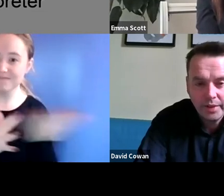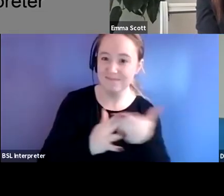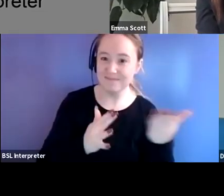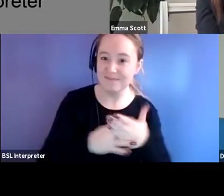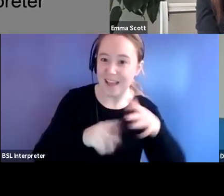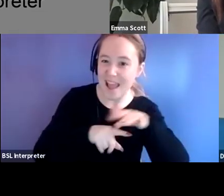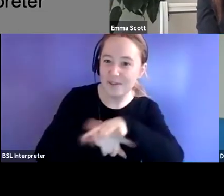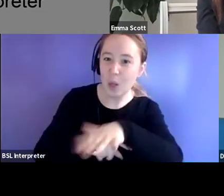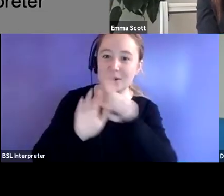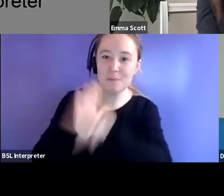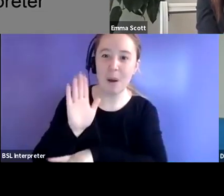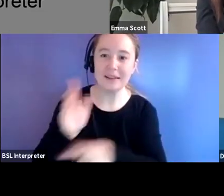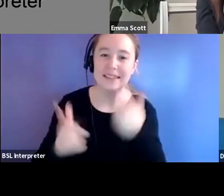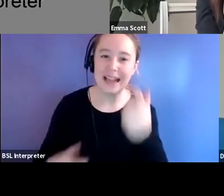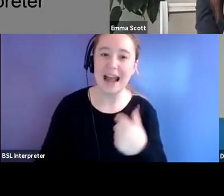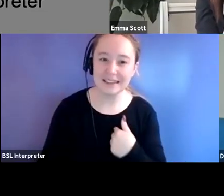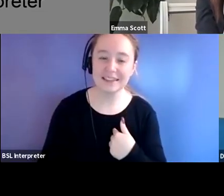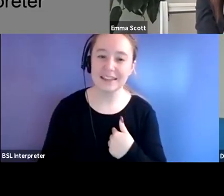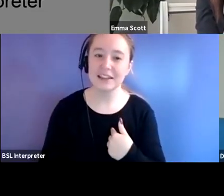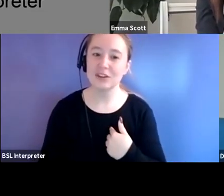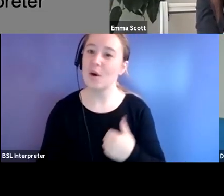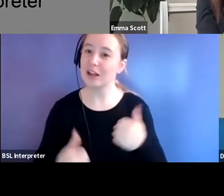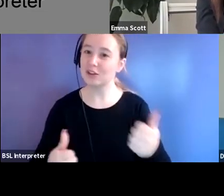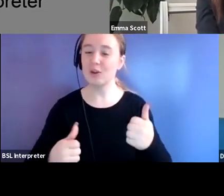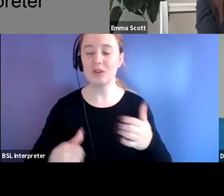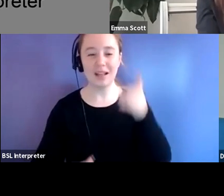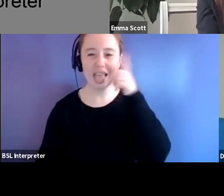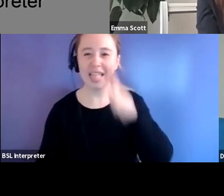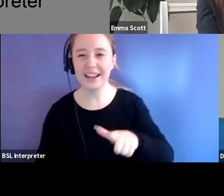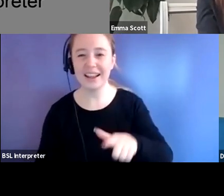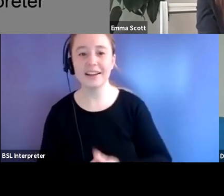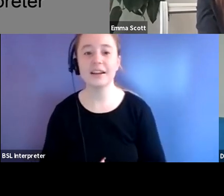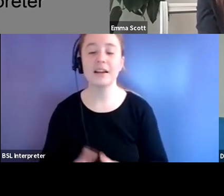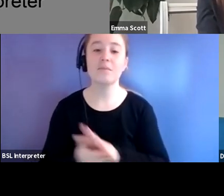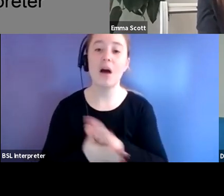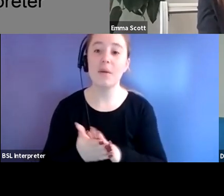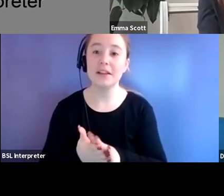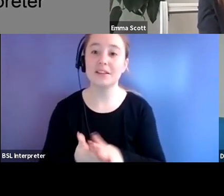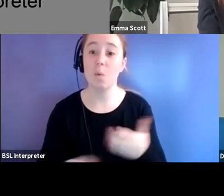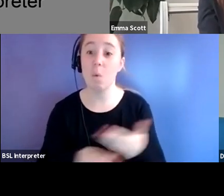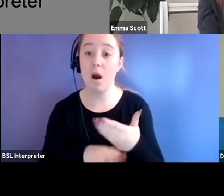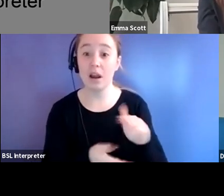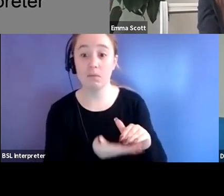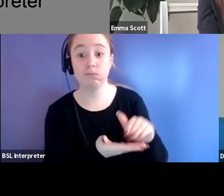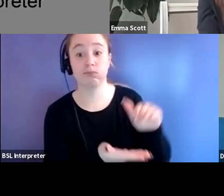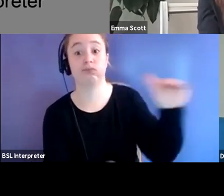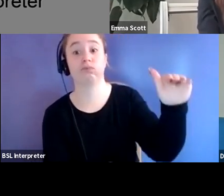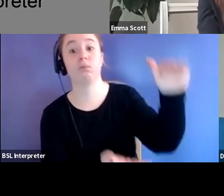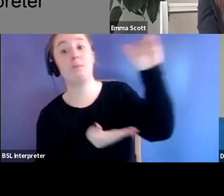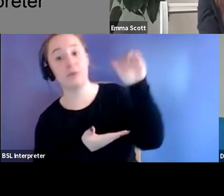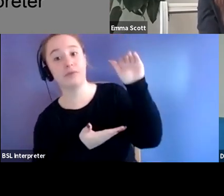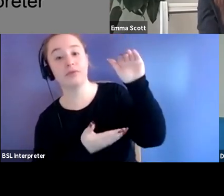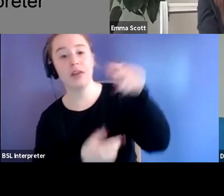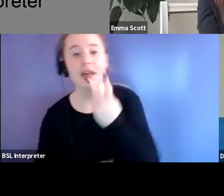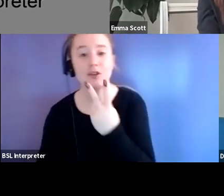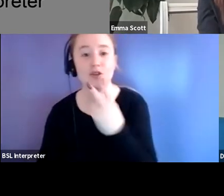policy areas. So it's quite a liberty. However, it also means that a lot of things end up on my desk, and 20-minute neighbourhoods is